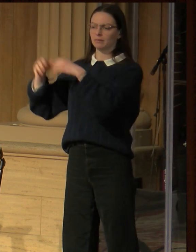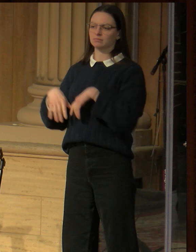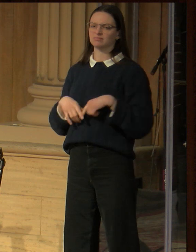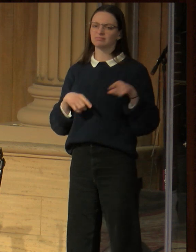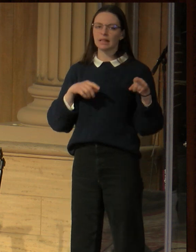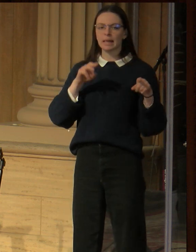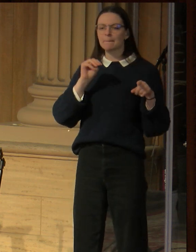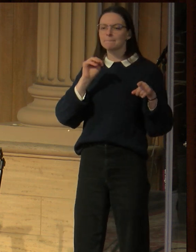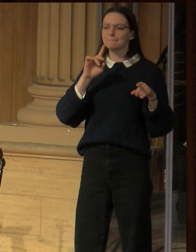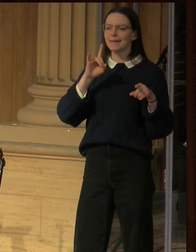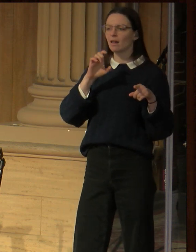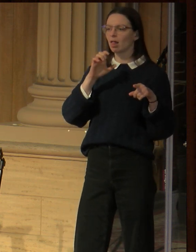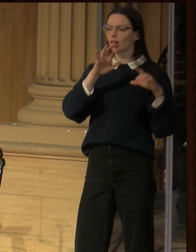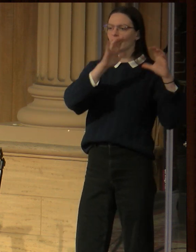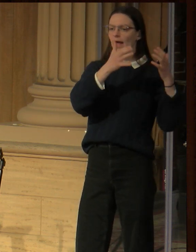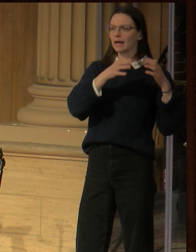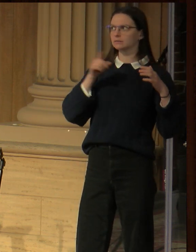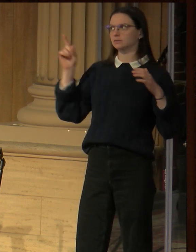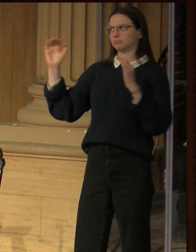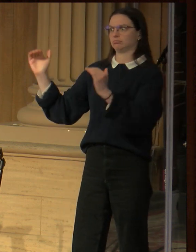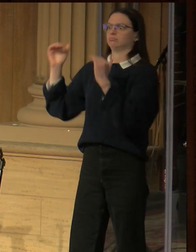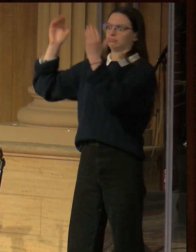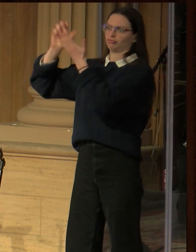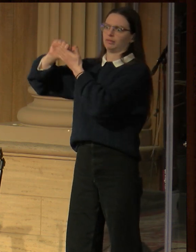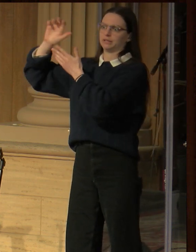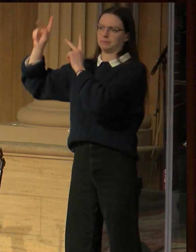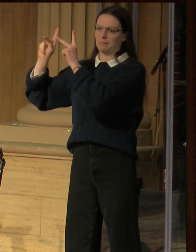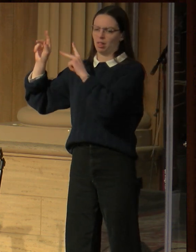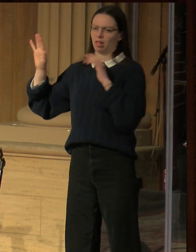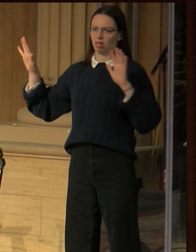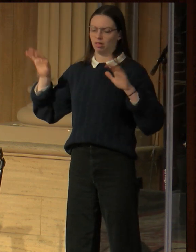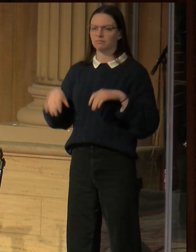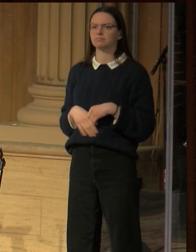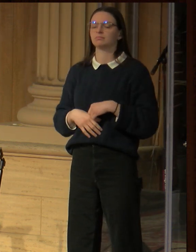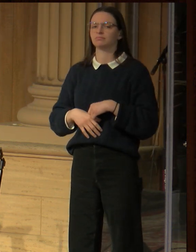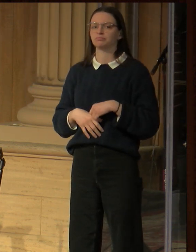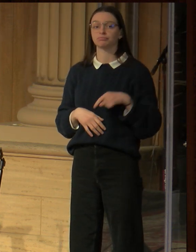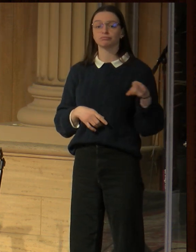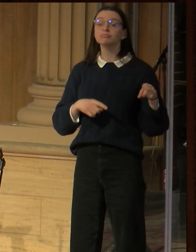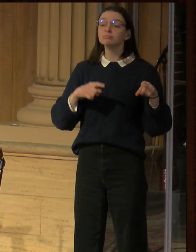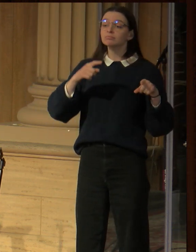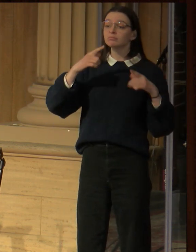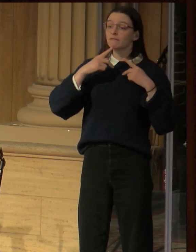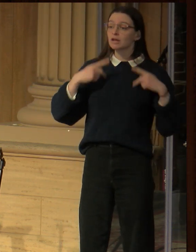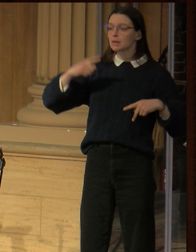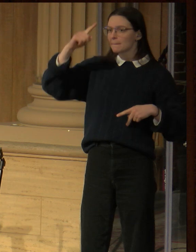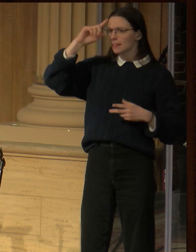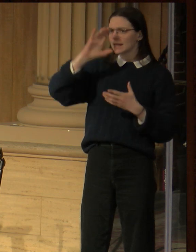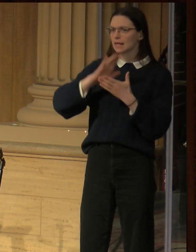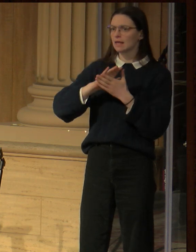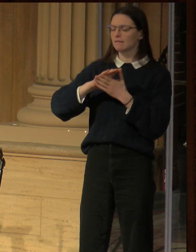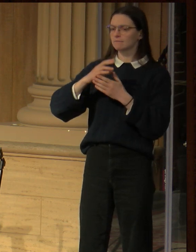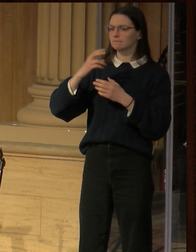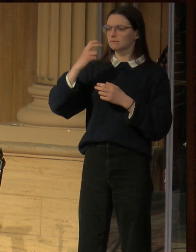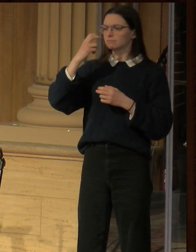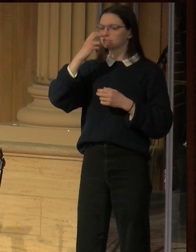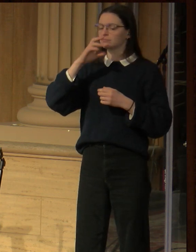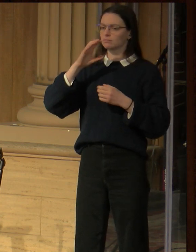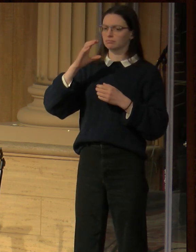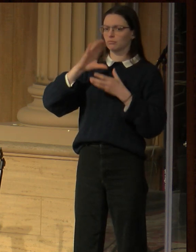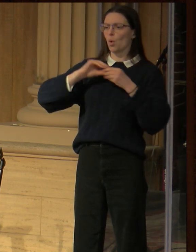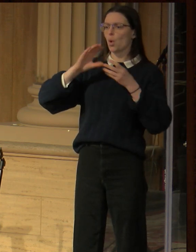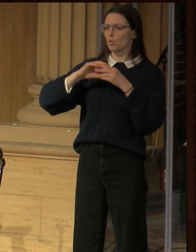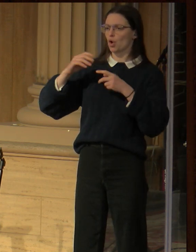middle class. The Sadducees were upper class. The Pharisees believed in the oral tradition, the tradition of the elders,